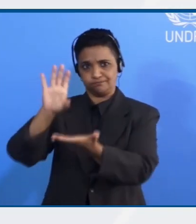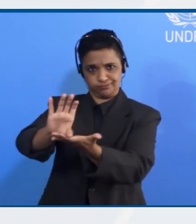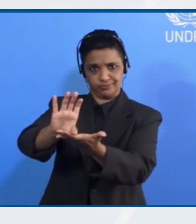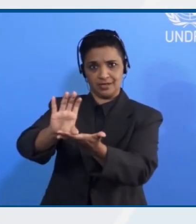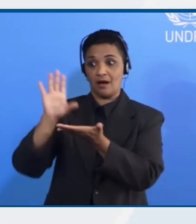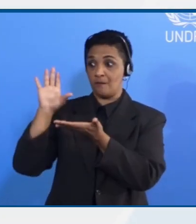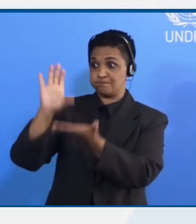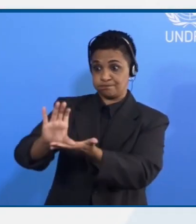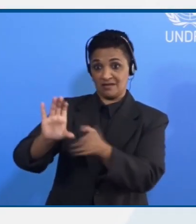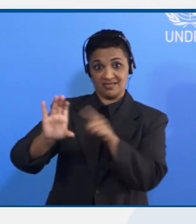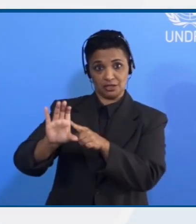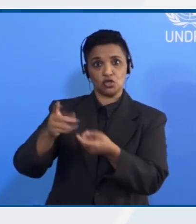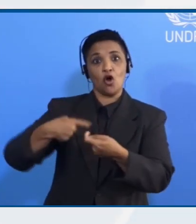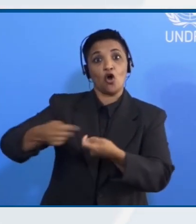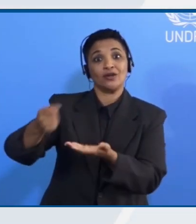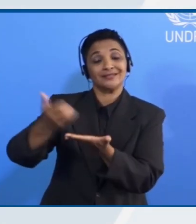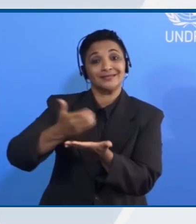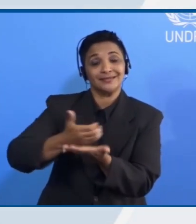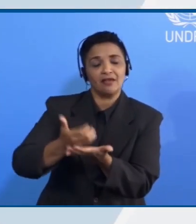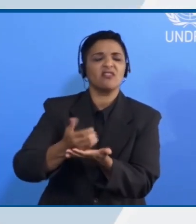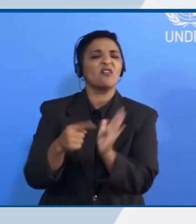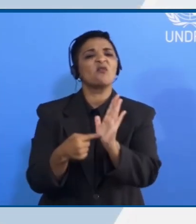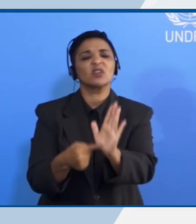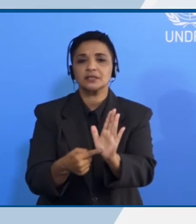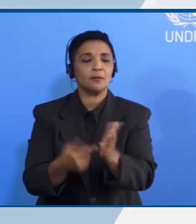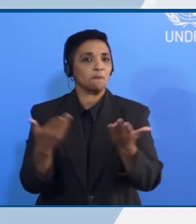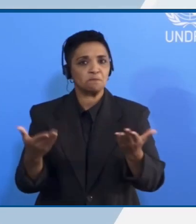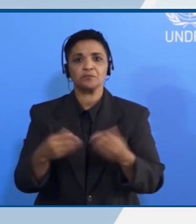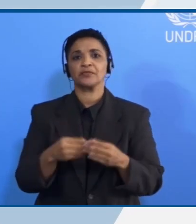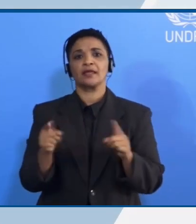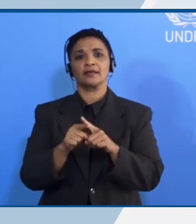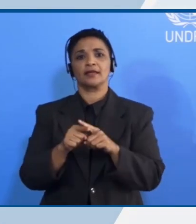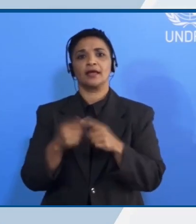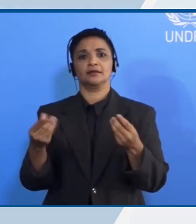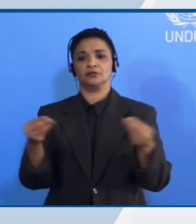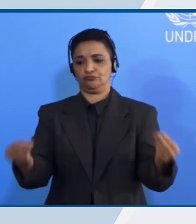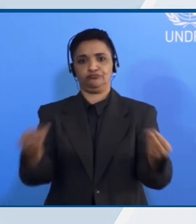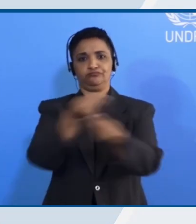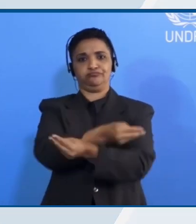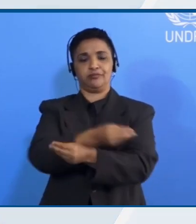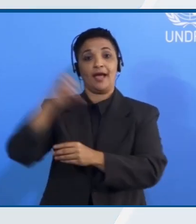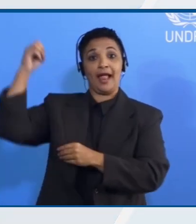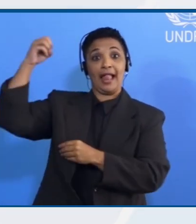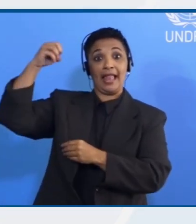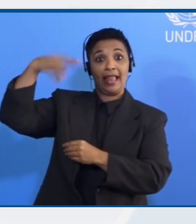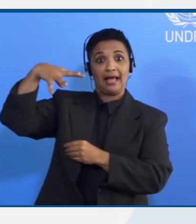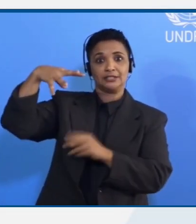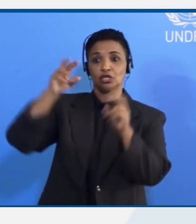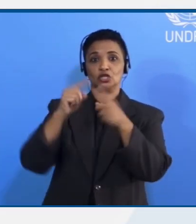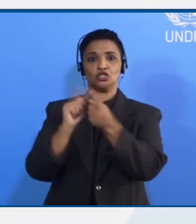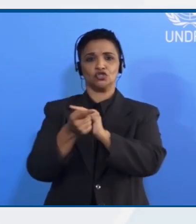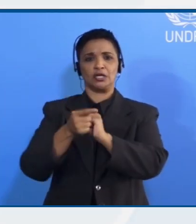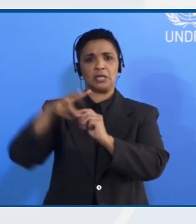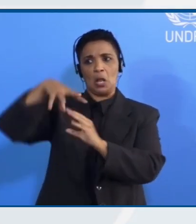where the cost savings arising from, let's say, replacing mercury and sodium lights with energy